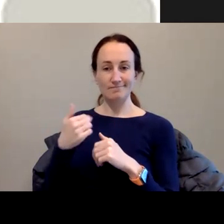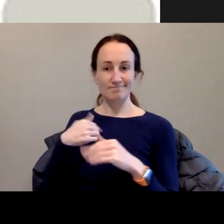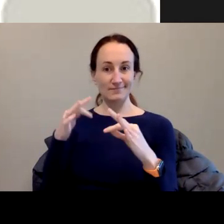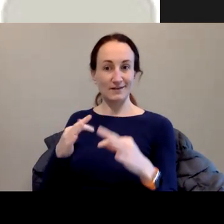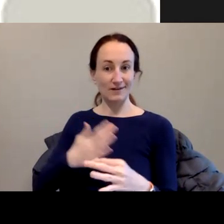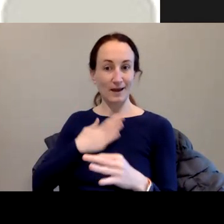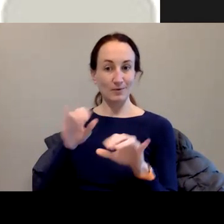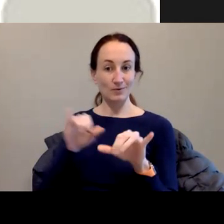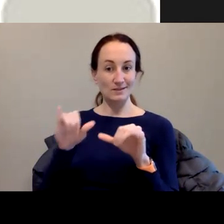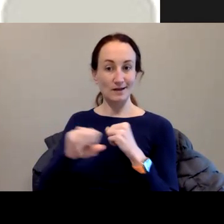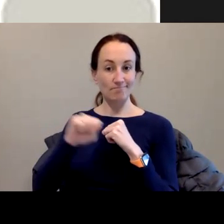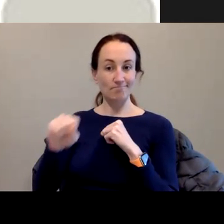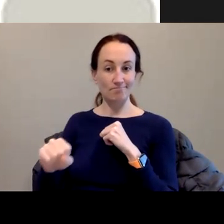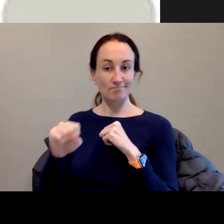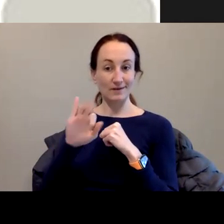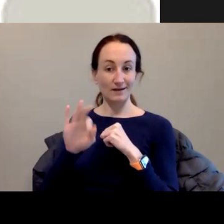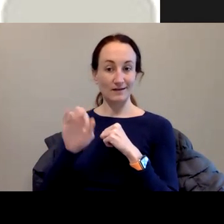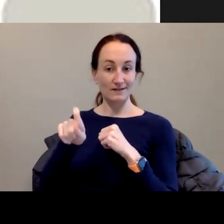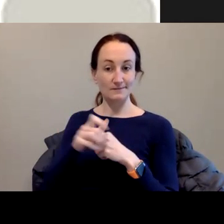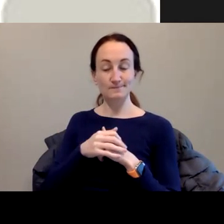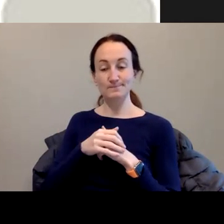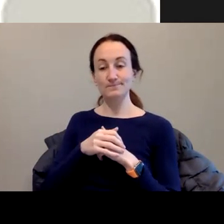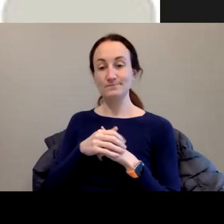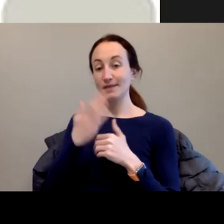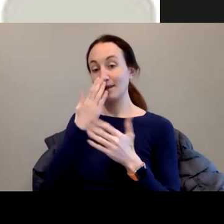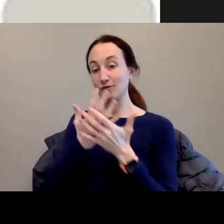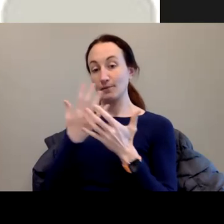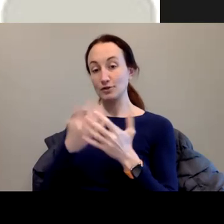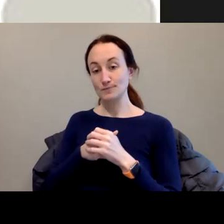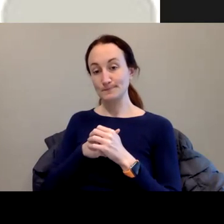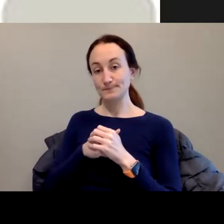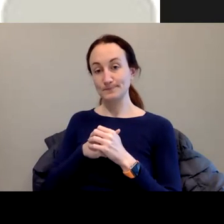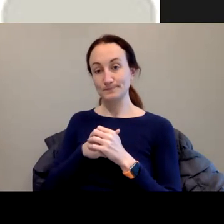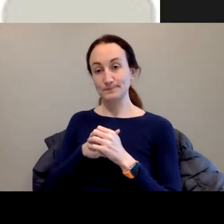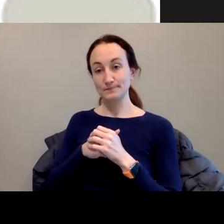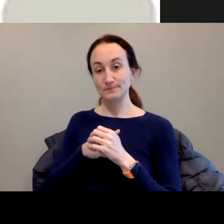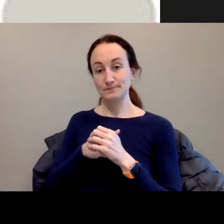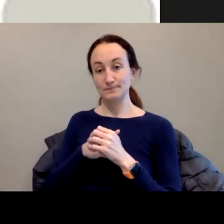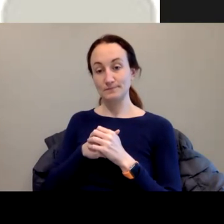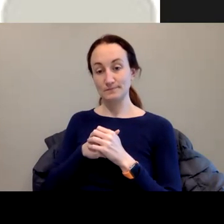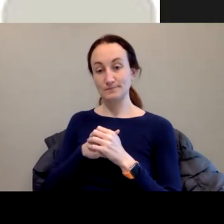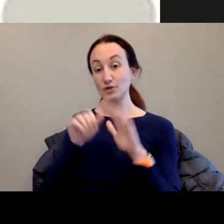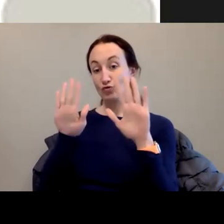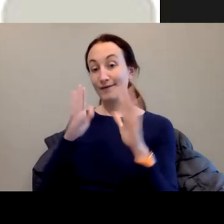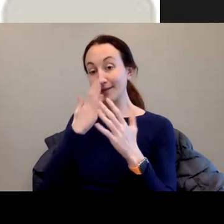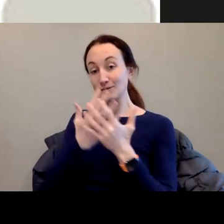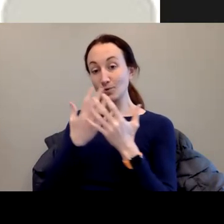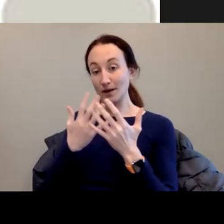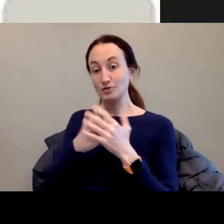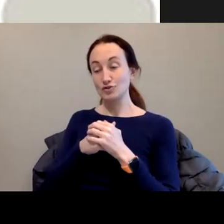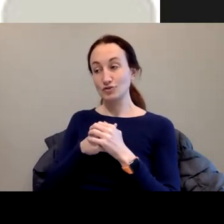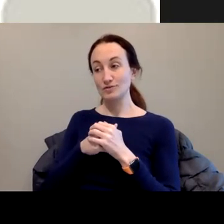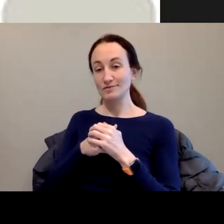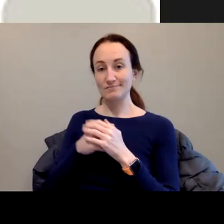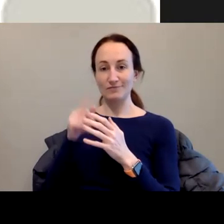happy to stay longer if needed. Thank you very much. Great. Thank you so much, Wengong, for